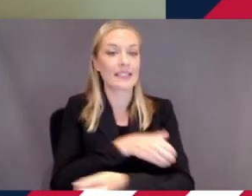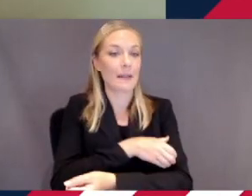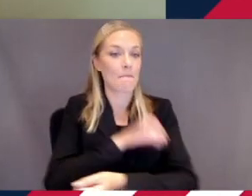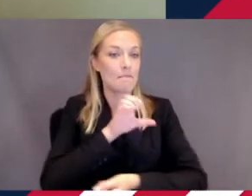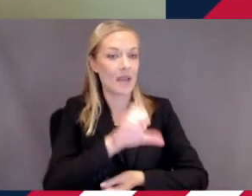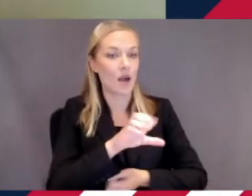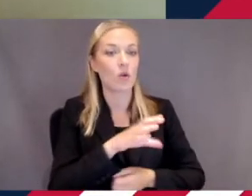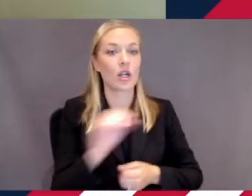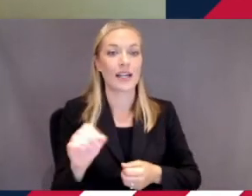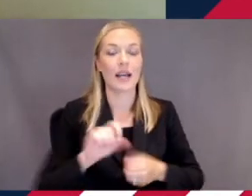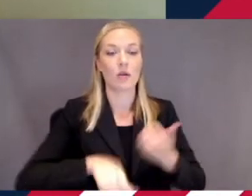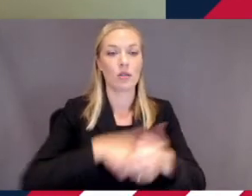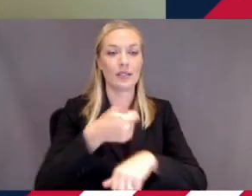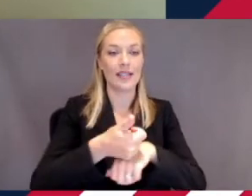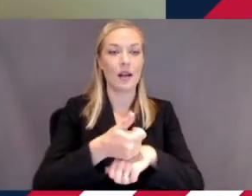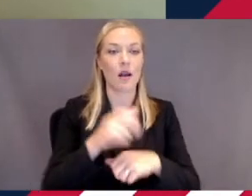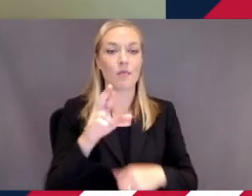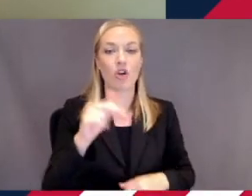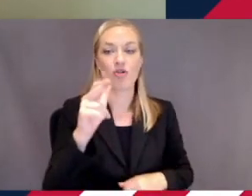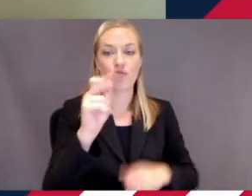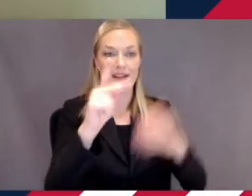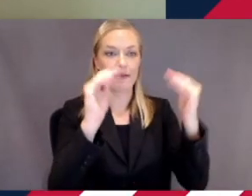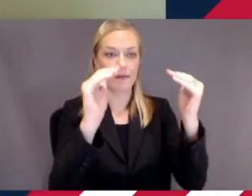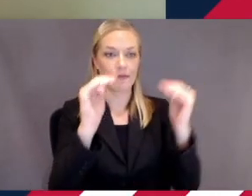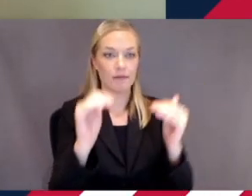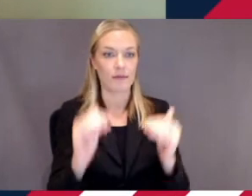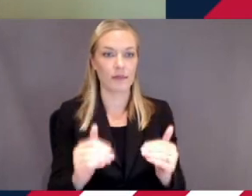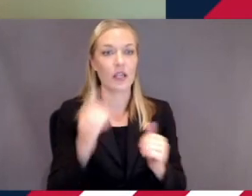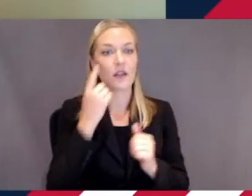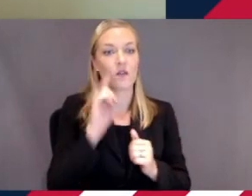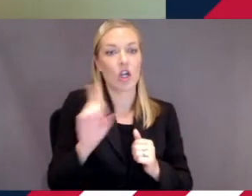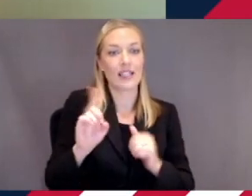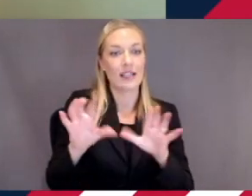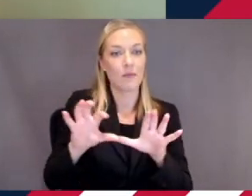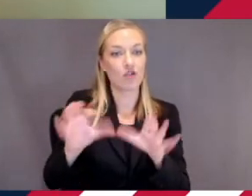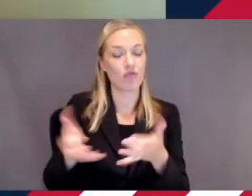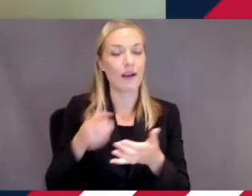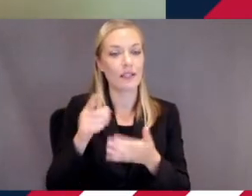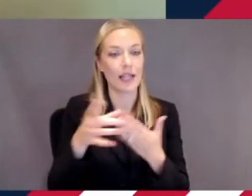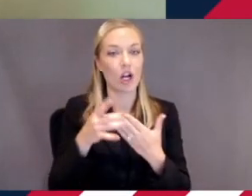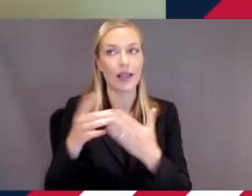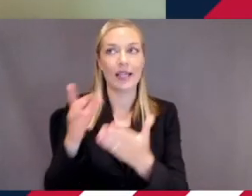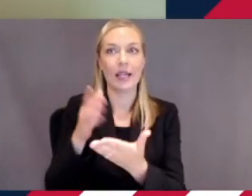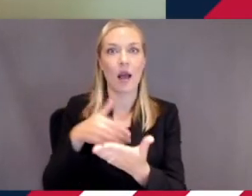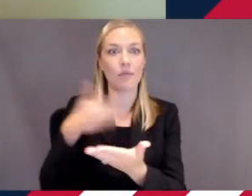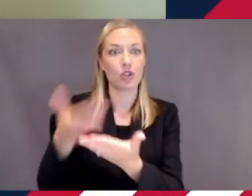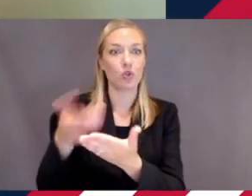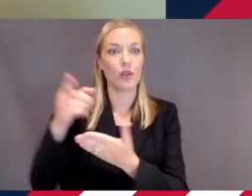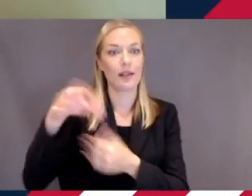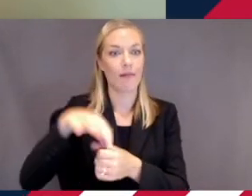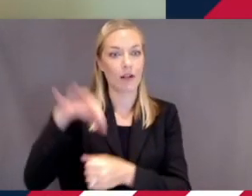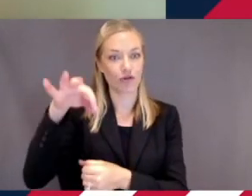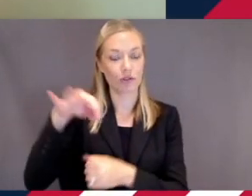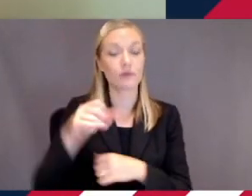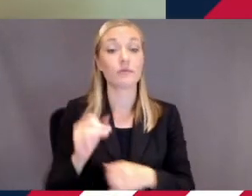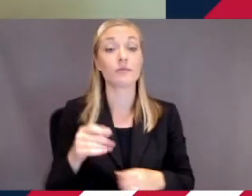in the lead up to the general election. In conducting this review, the RBC should take steps to ensure public and stakeholder engagement